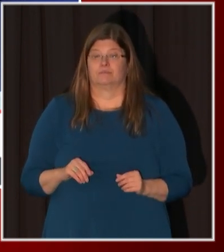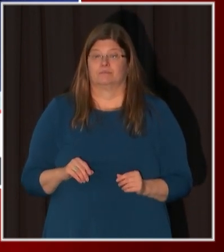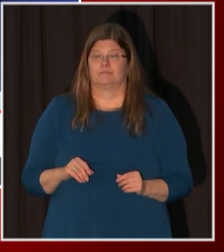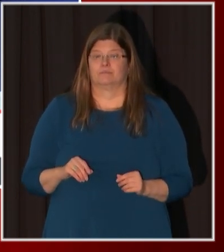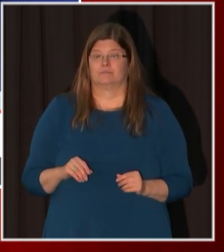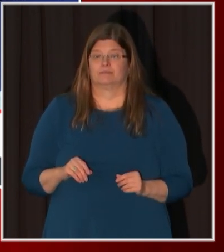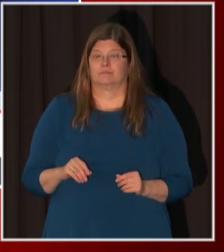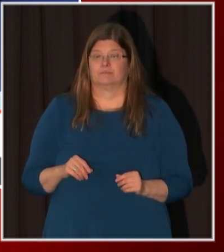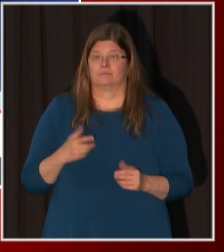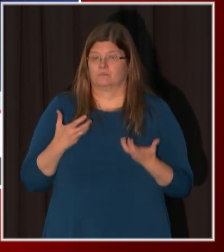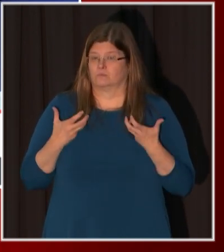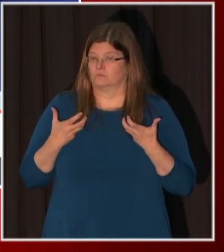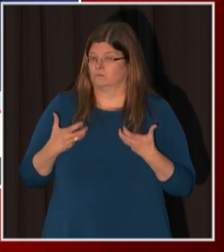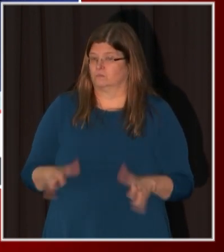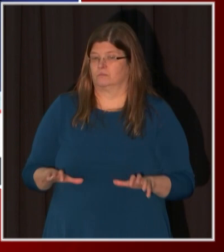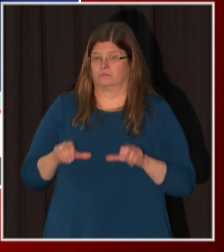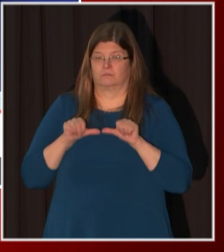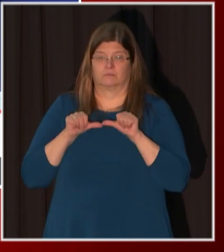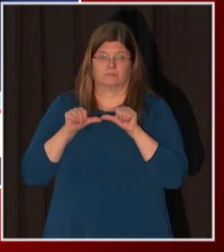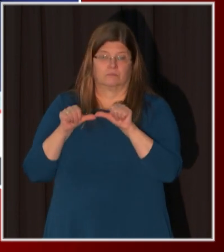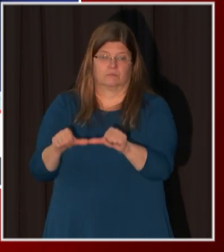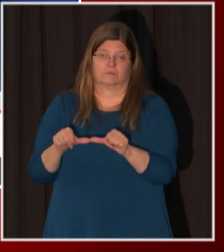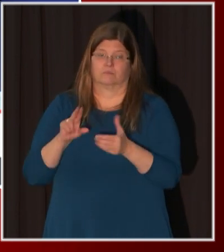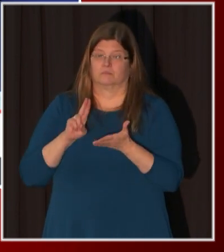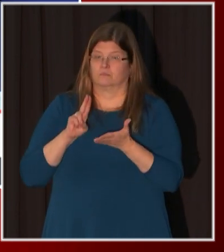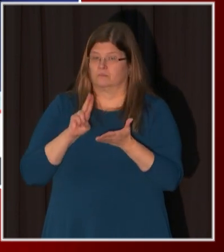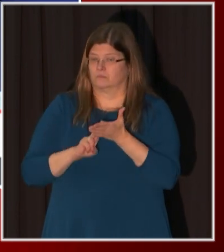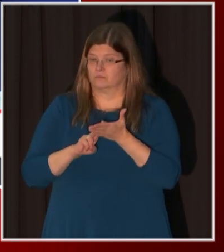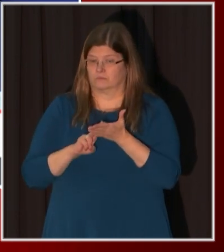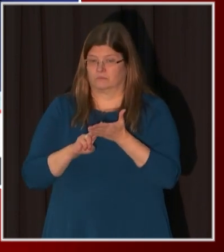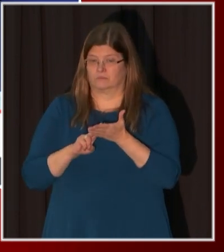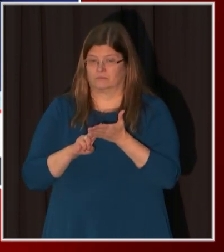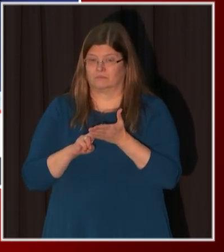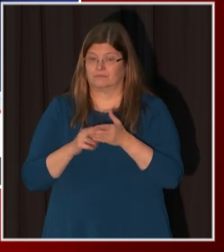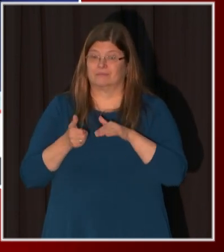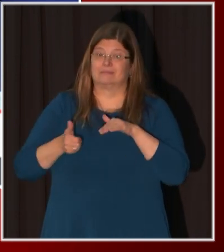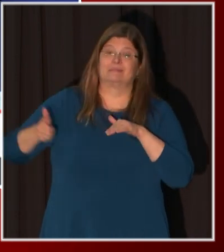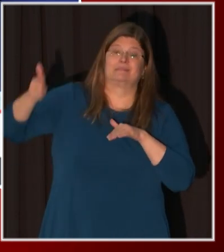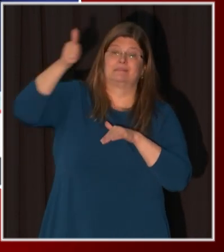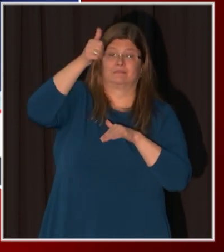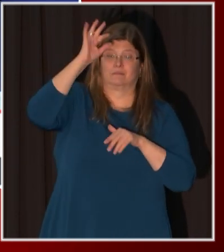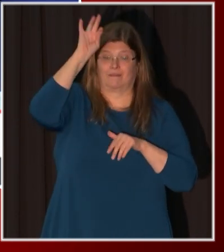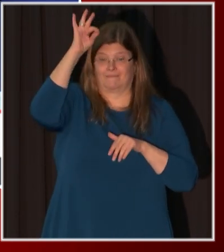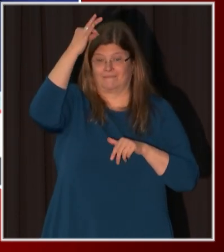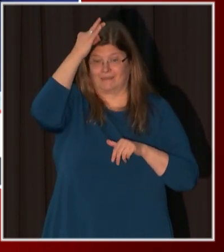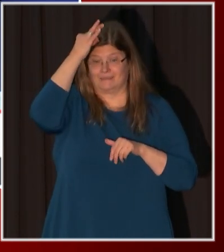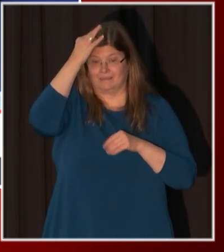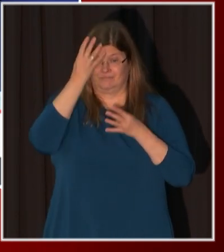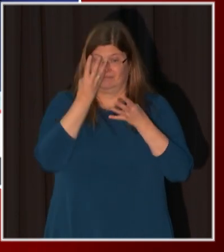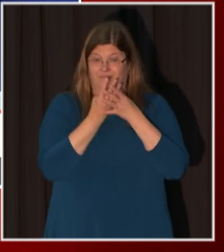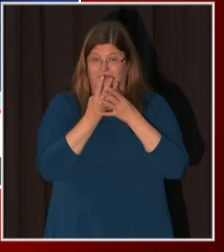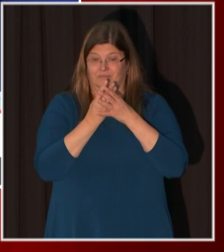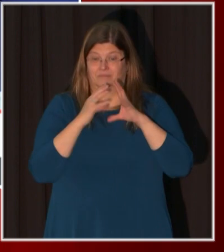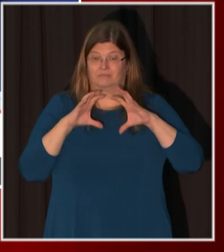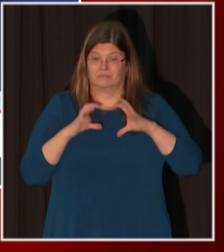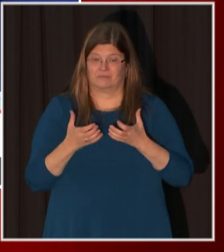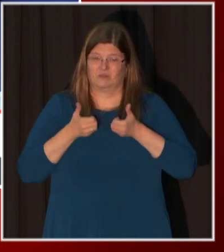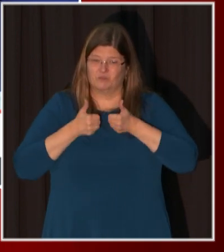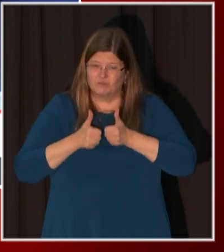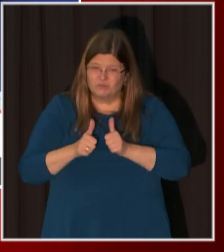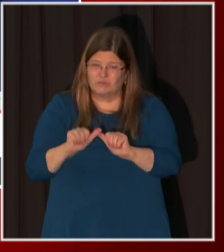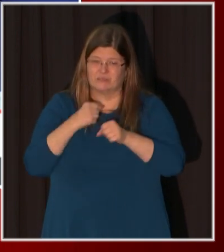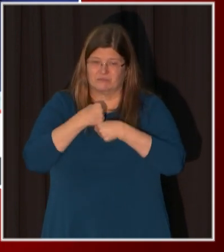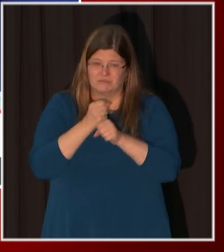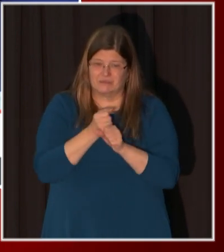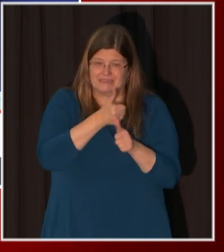the contract. And the Federal Bureau of Prisons is trying to make sure that every person there has